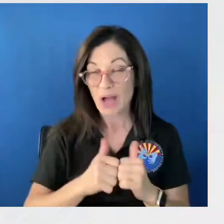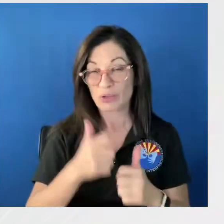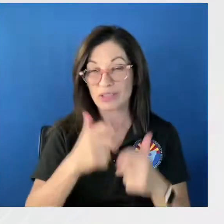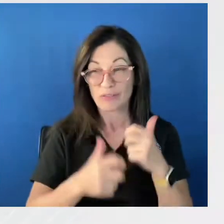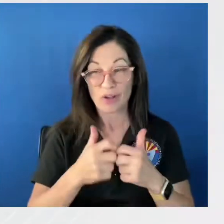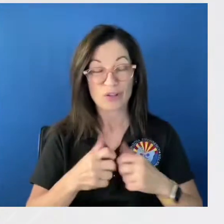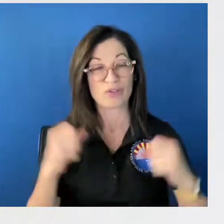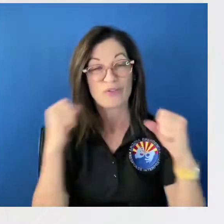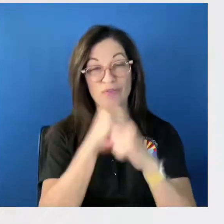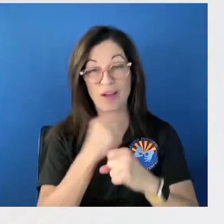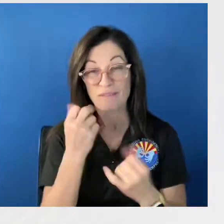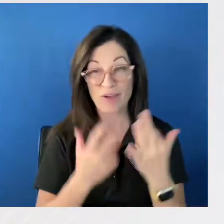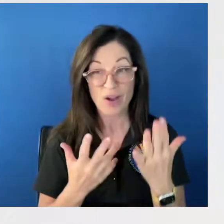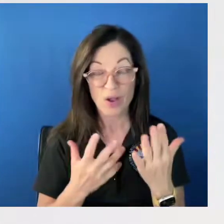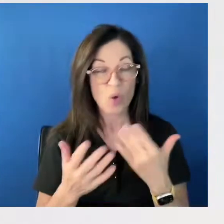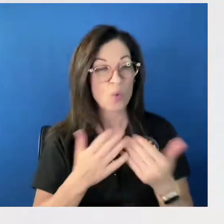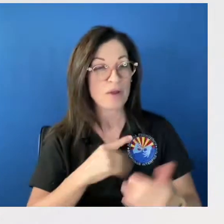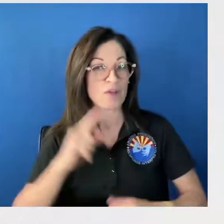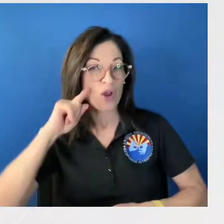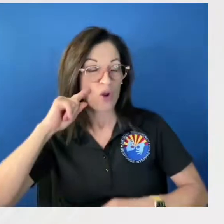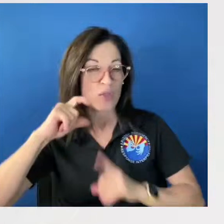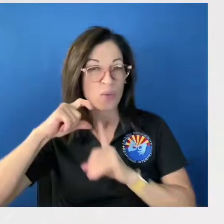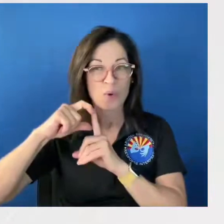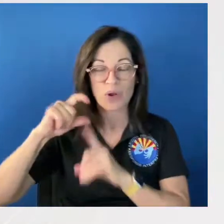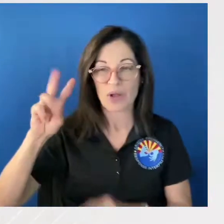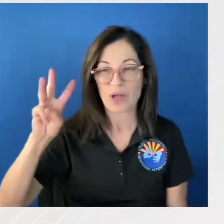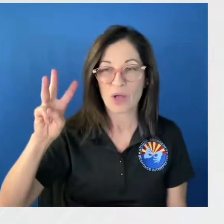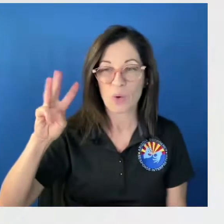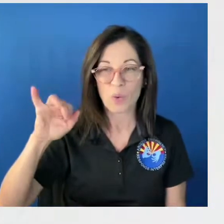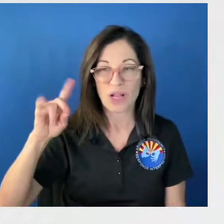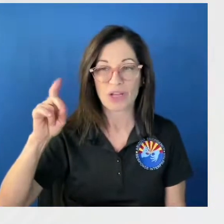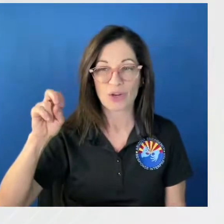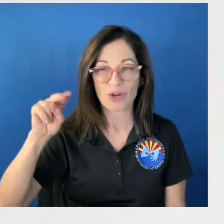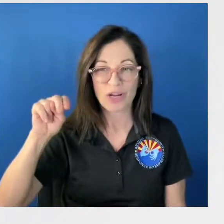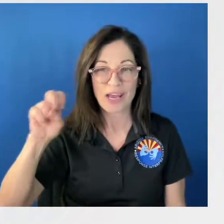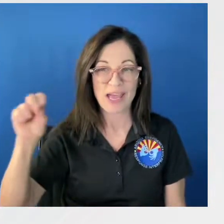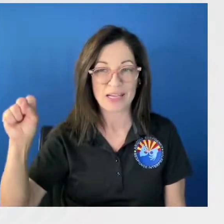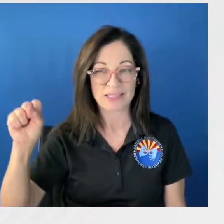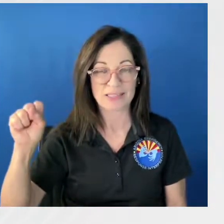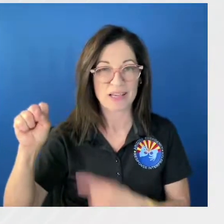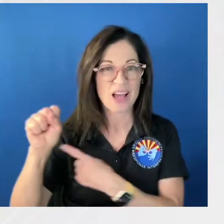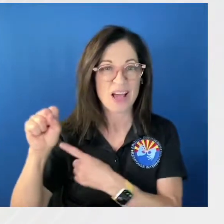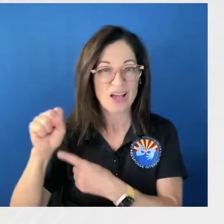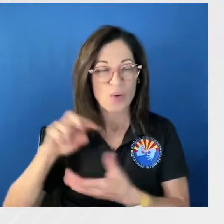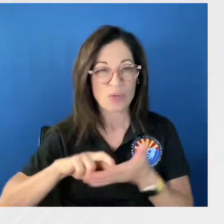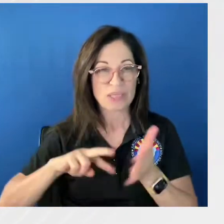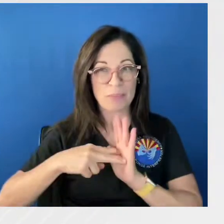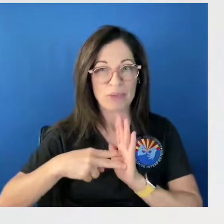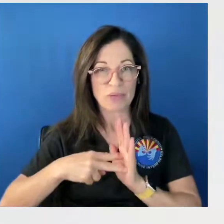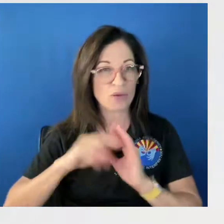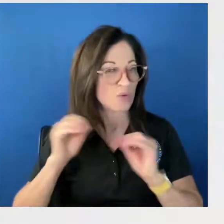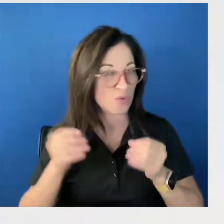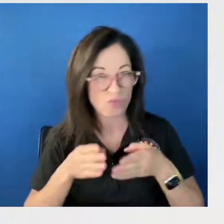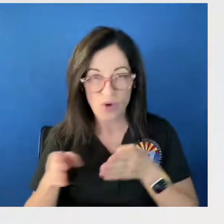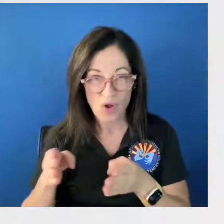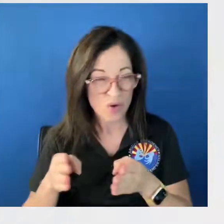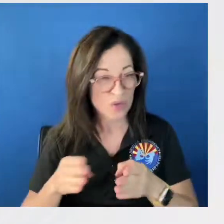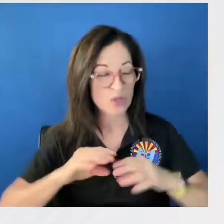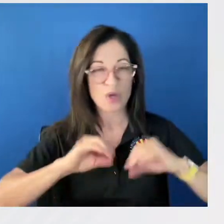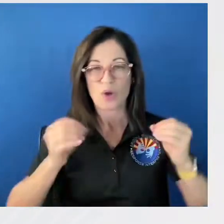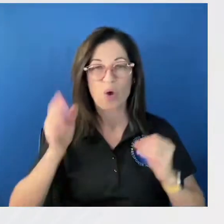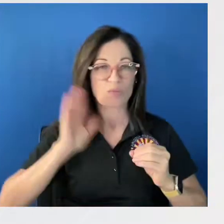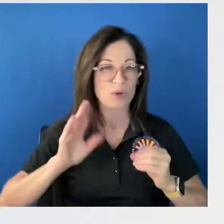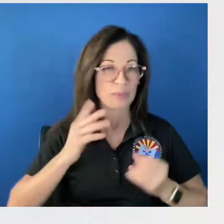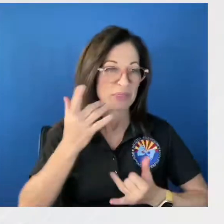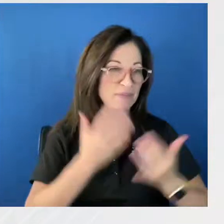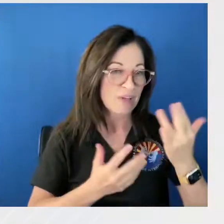fire, anytime I hear the term wilderness, right? What does wilderness usually tell you? Lack of roads, lack of previous fires,